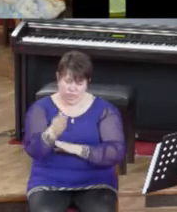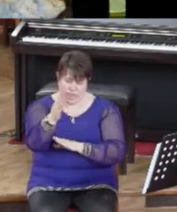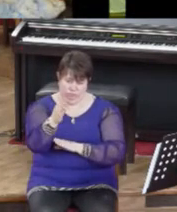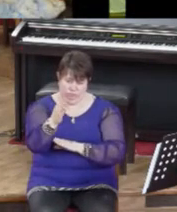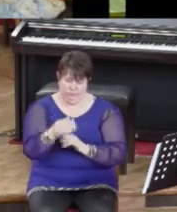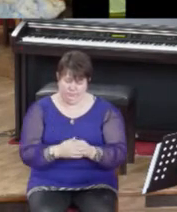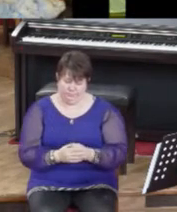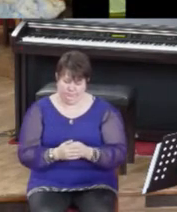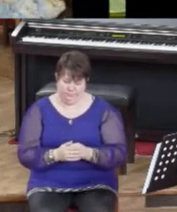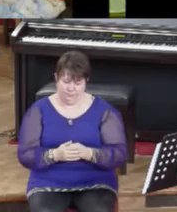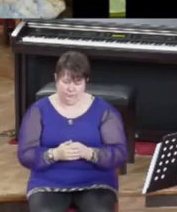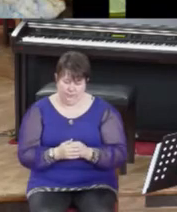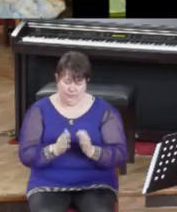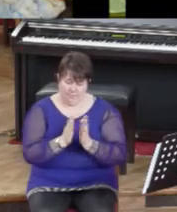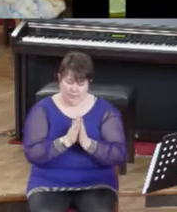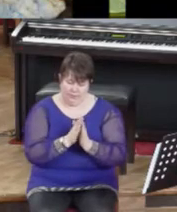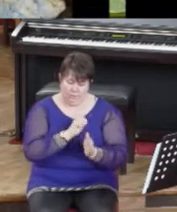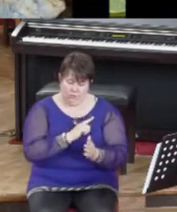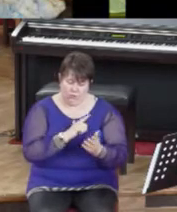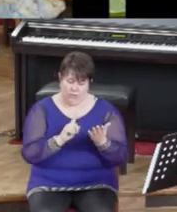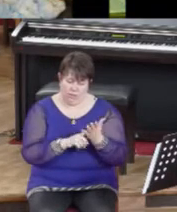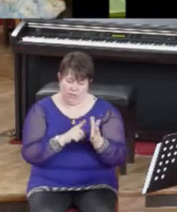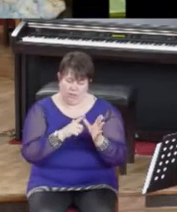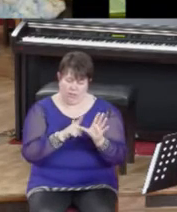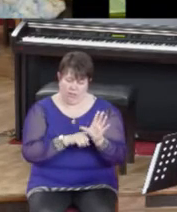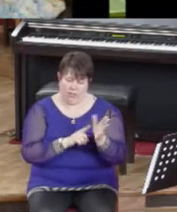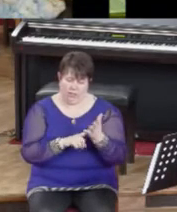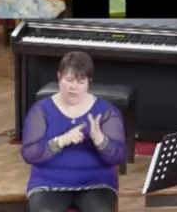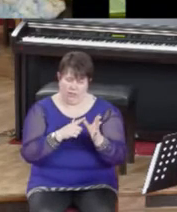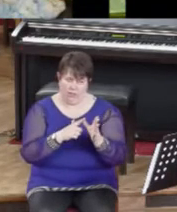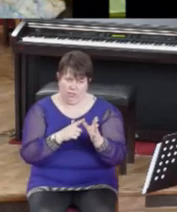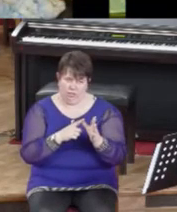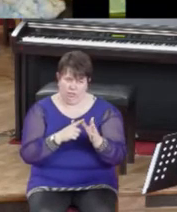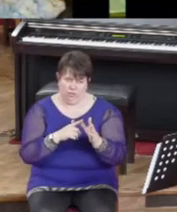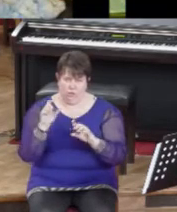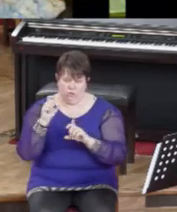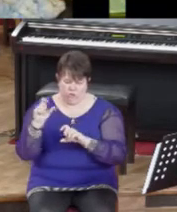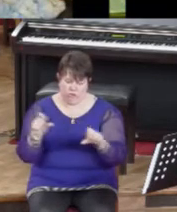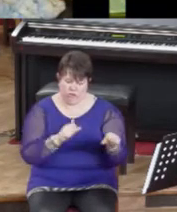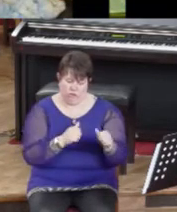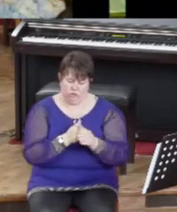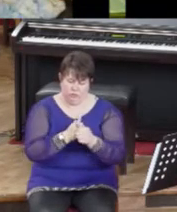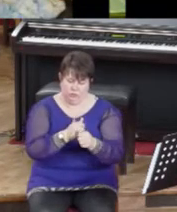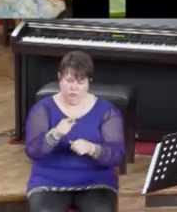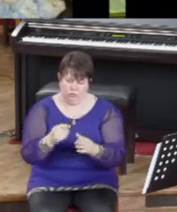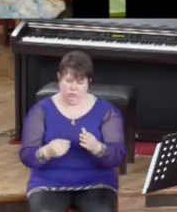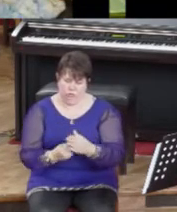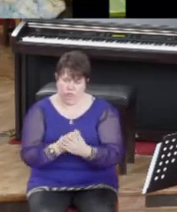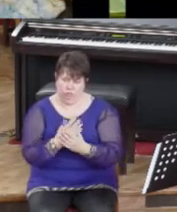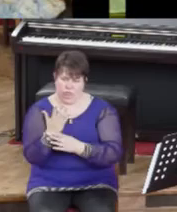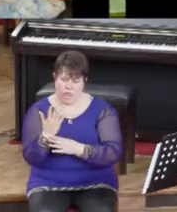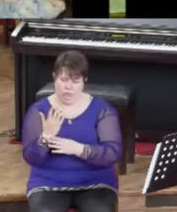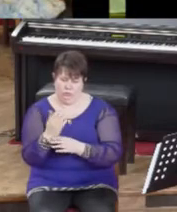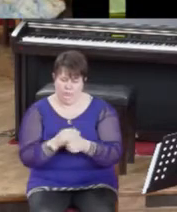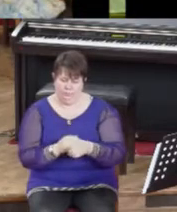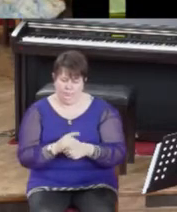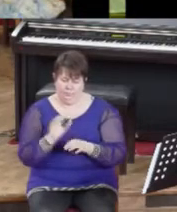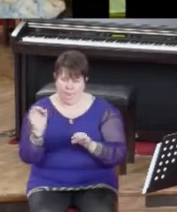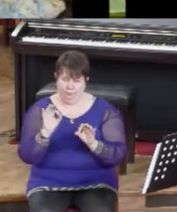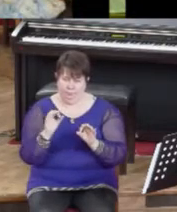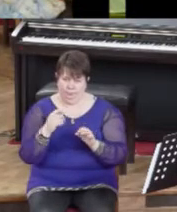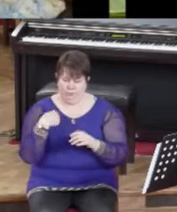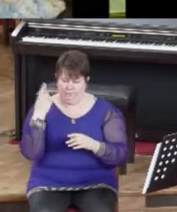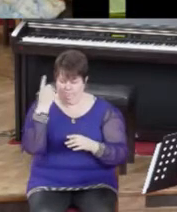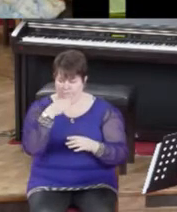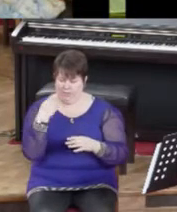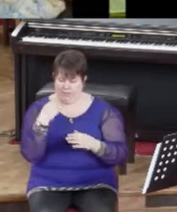Brodie. I pray for Layla that you will continue to help her to grow to be a beautiful young woman, both inside as